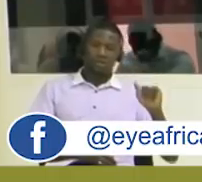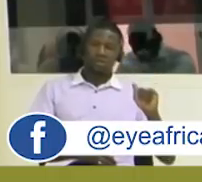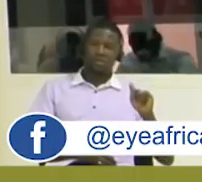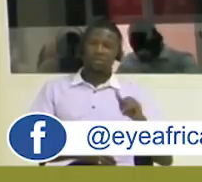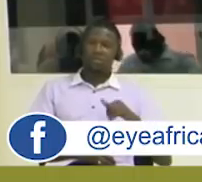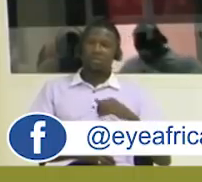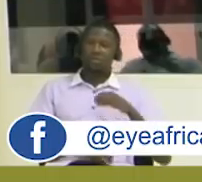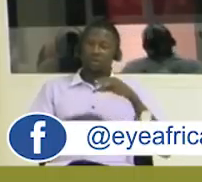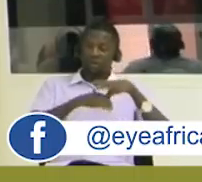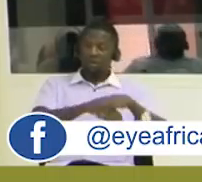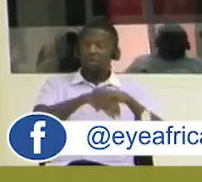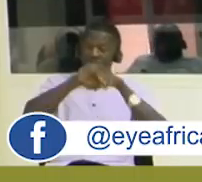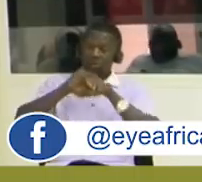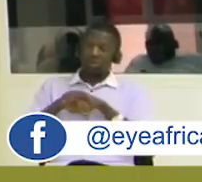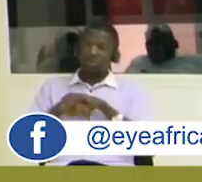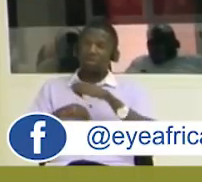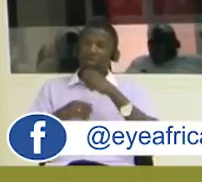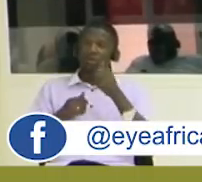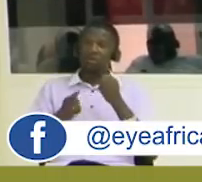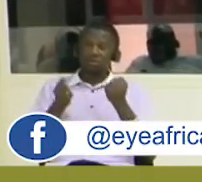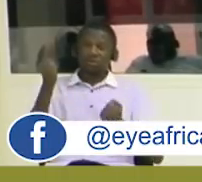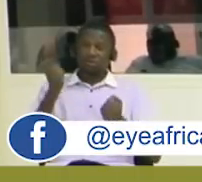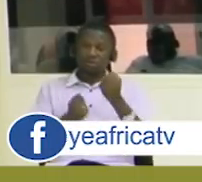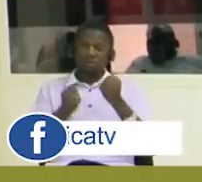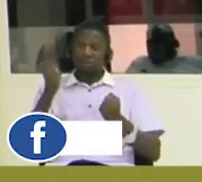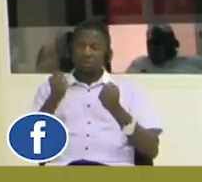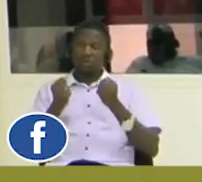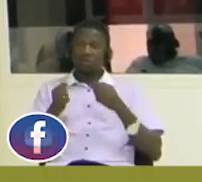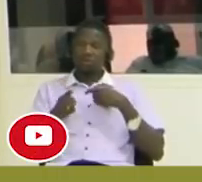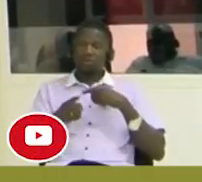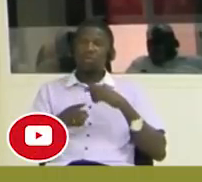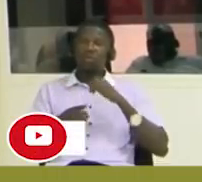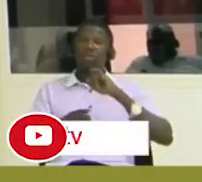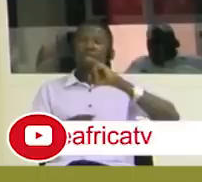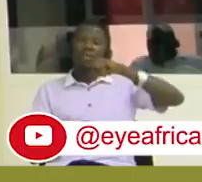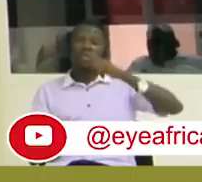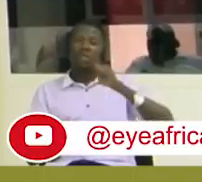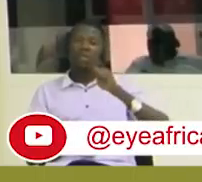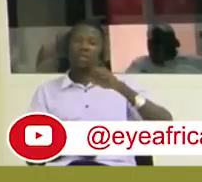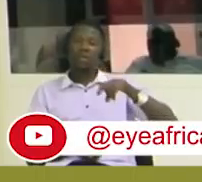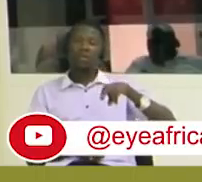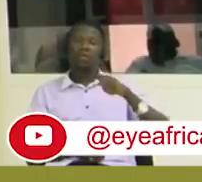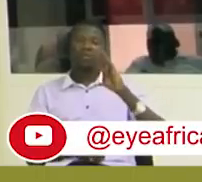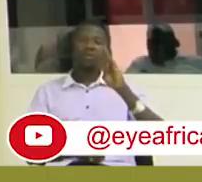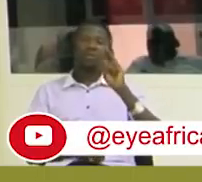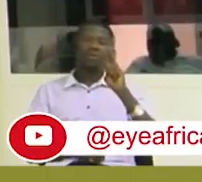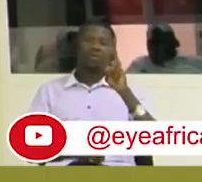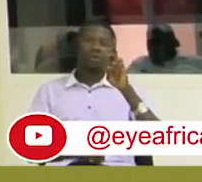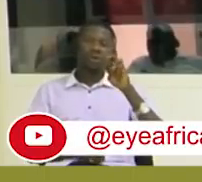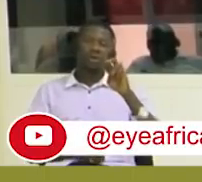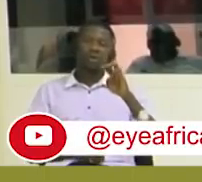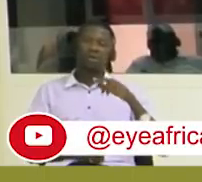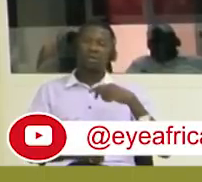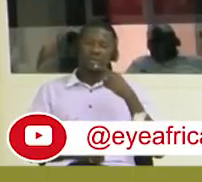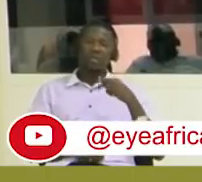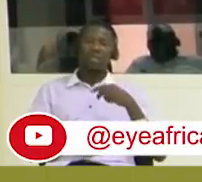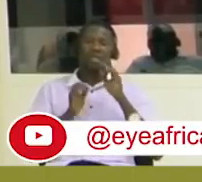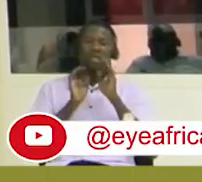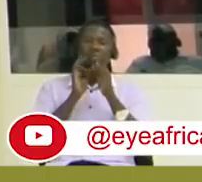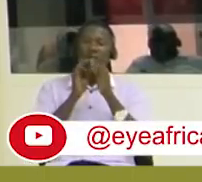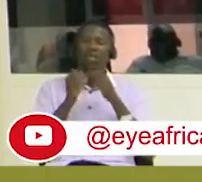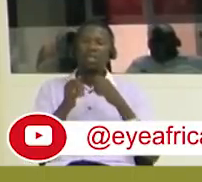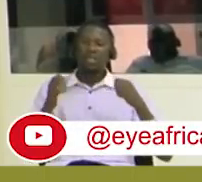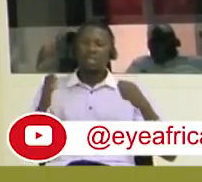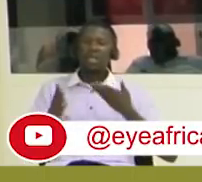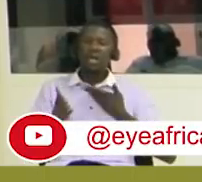took him and his Mercedes-Benz to Jambur, staged an accident, incinerated